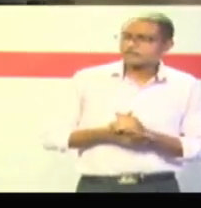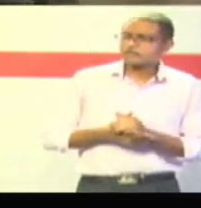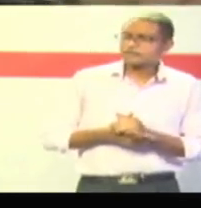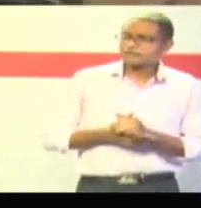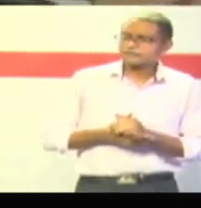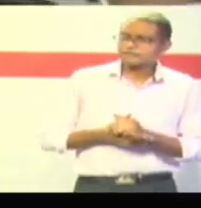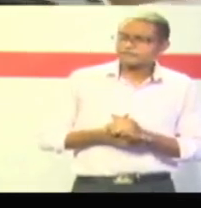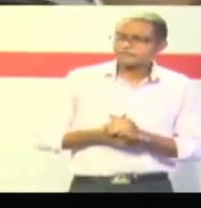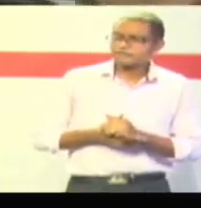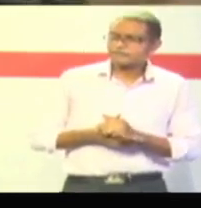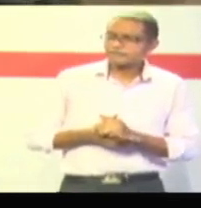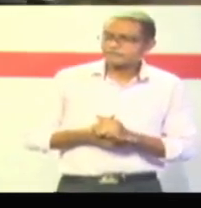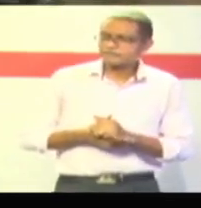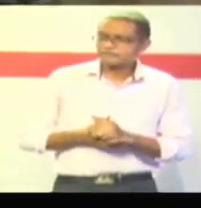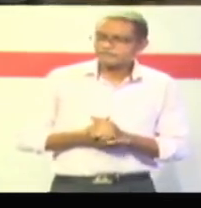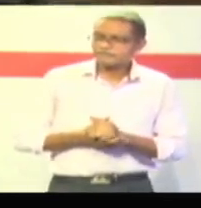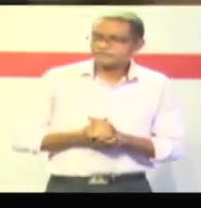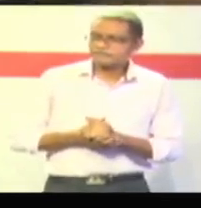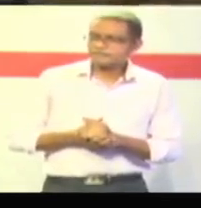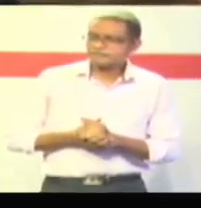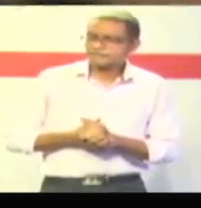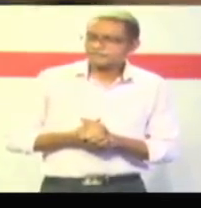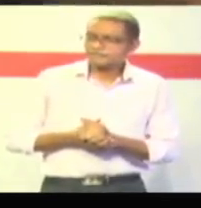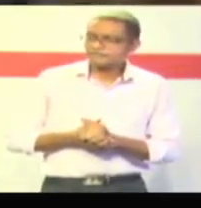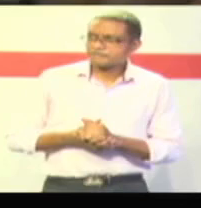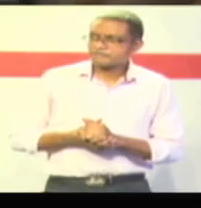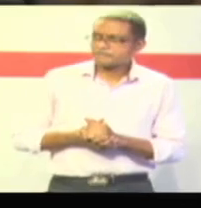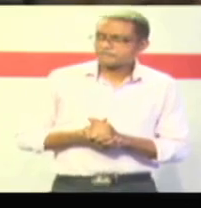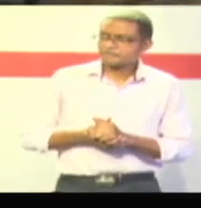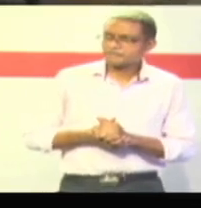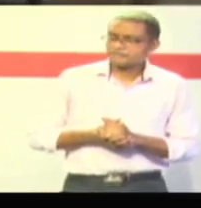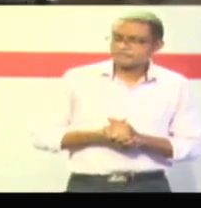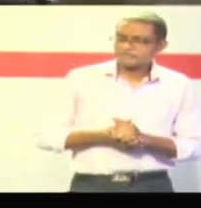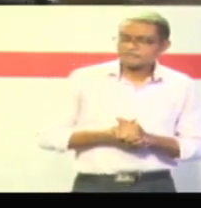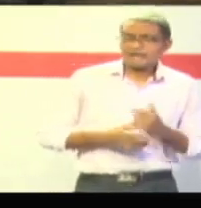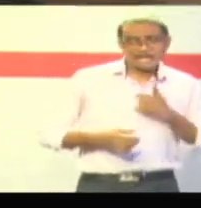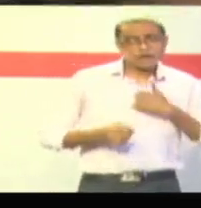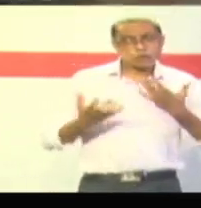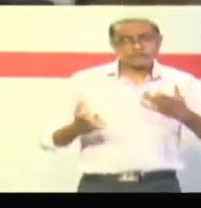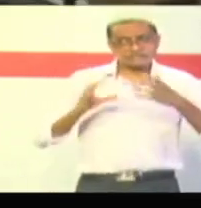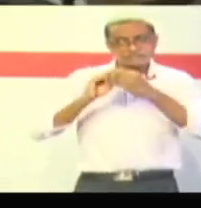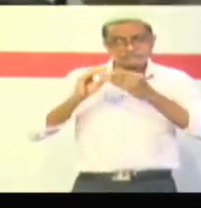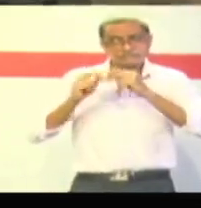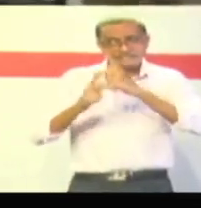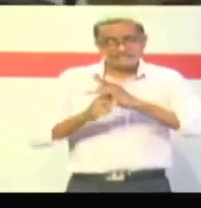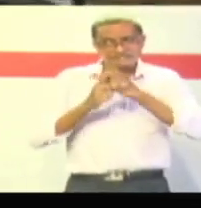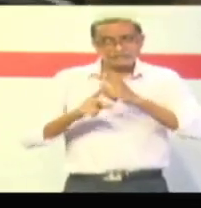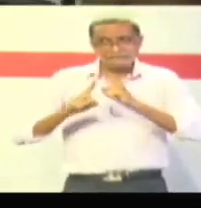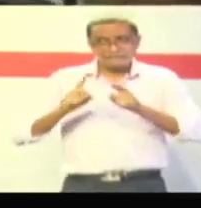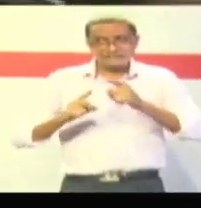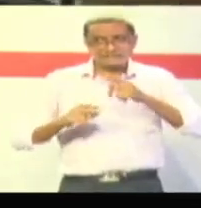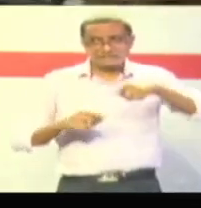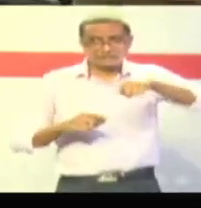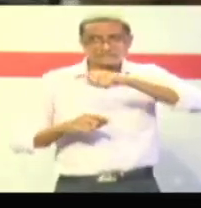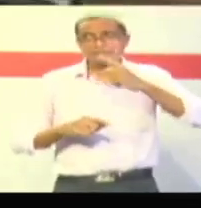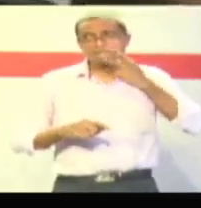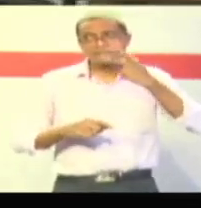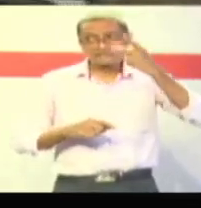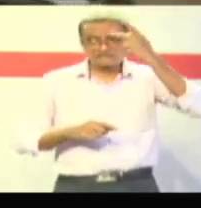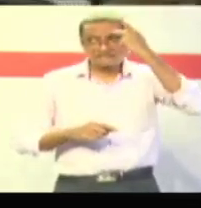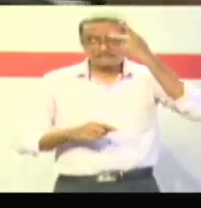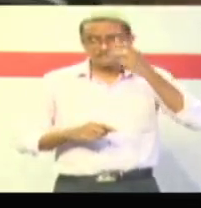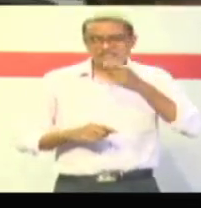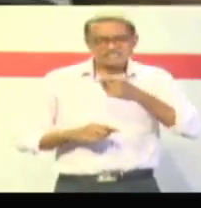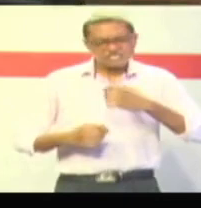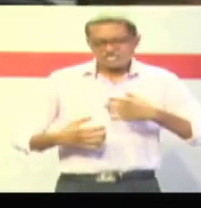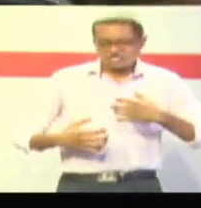the strength of feeling. I'm really choosing my words carefully here, but the parents are really, some of